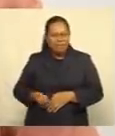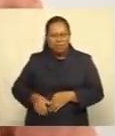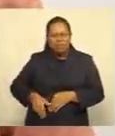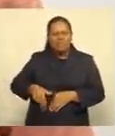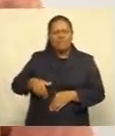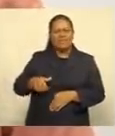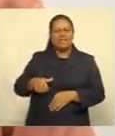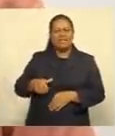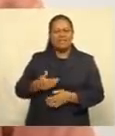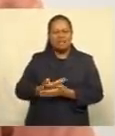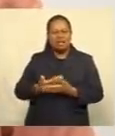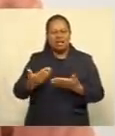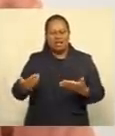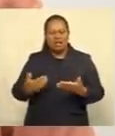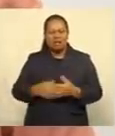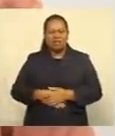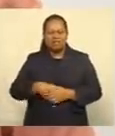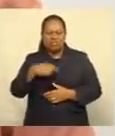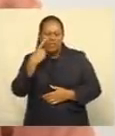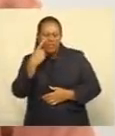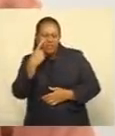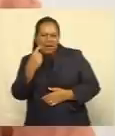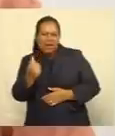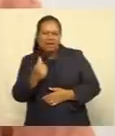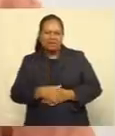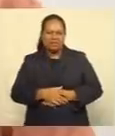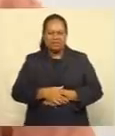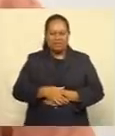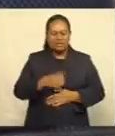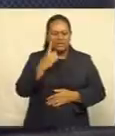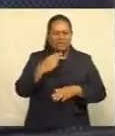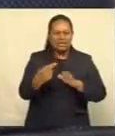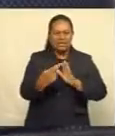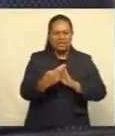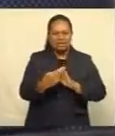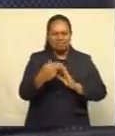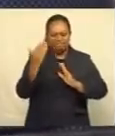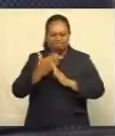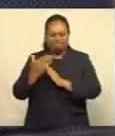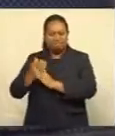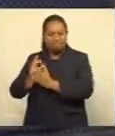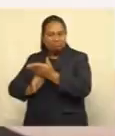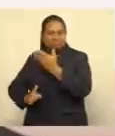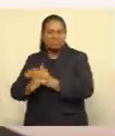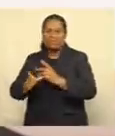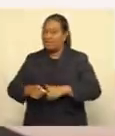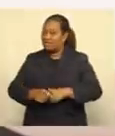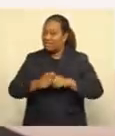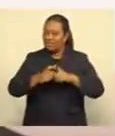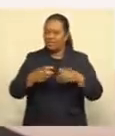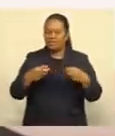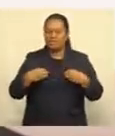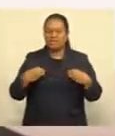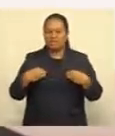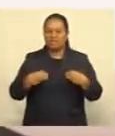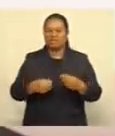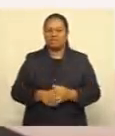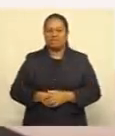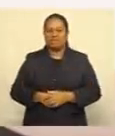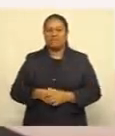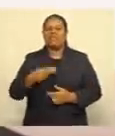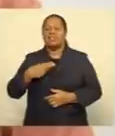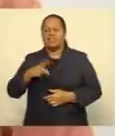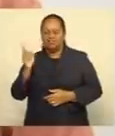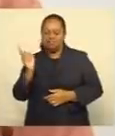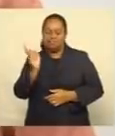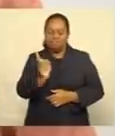they start to find some of the restrictions becoming a bit tough on their business. And then we just have to